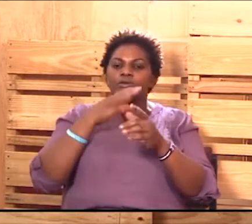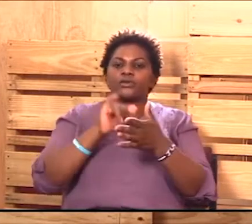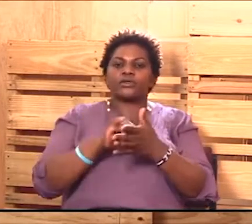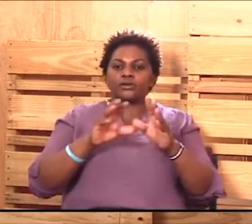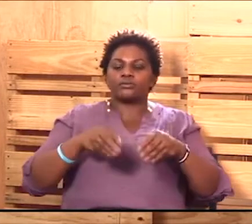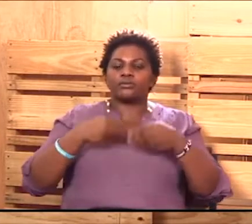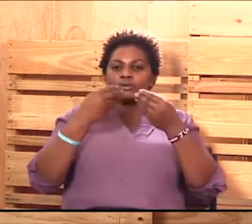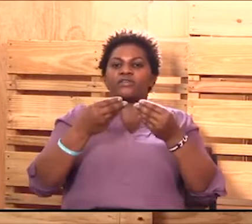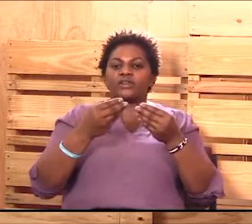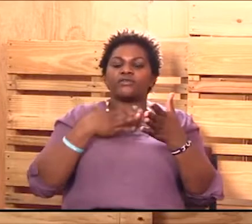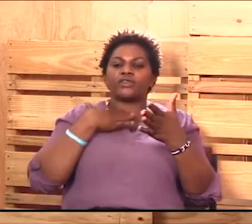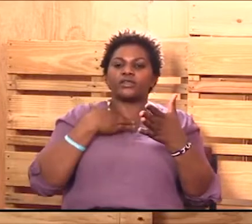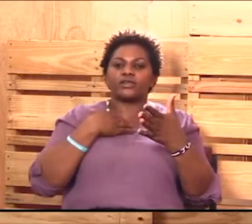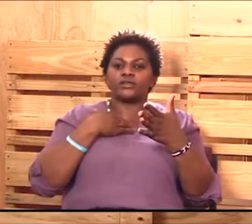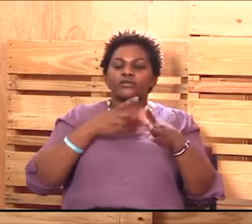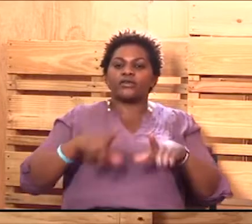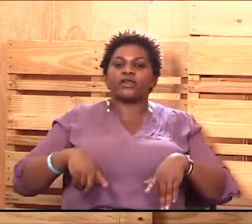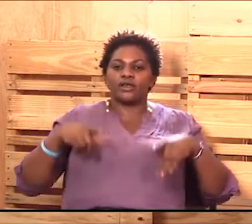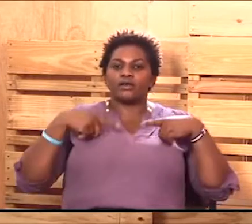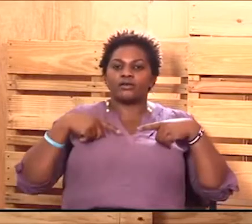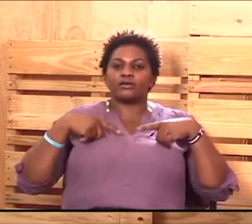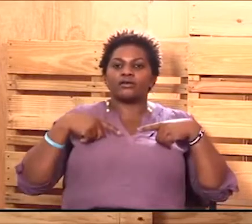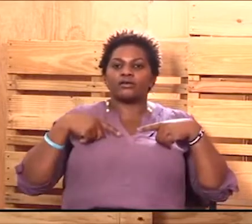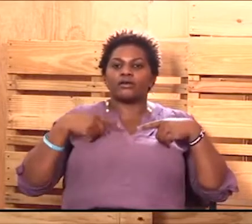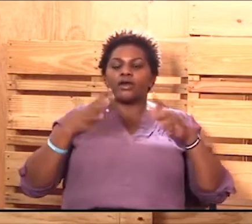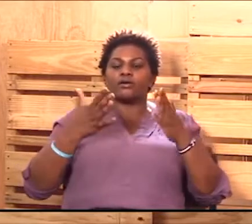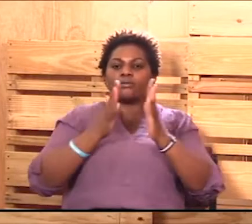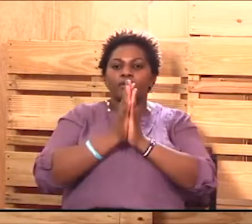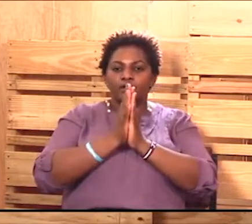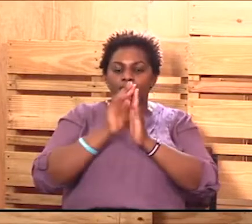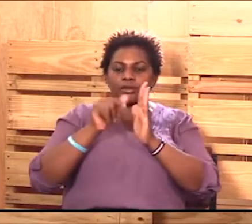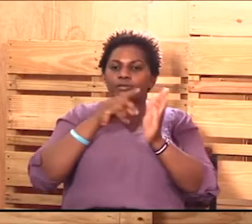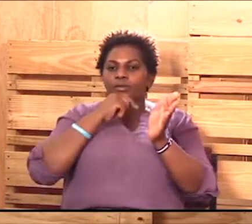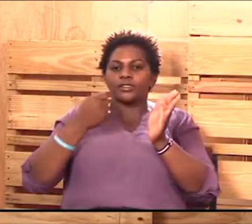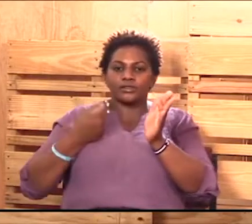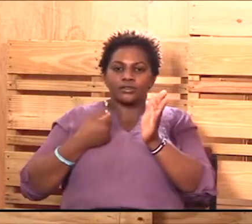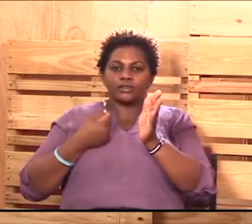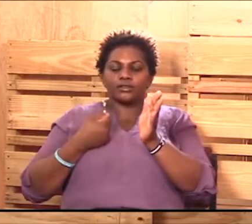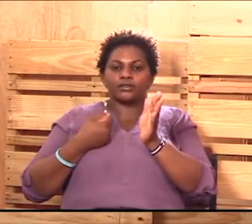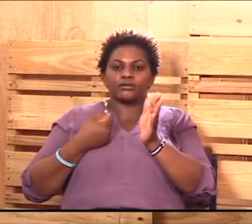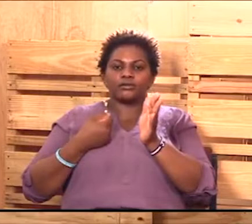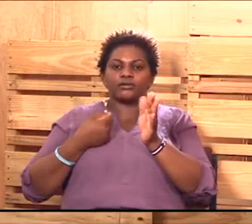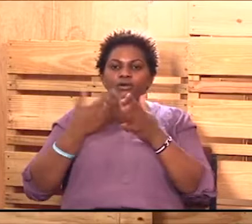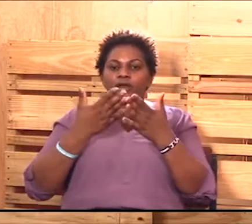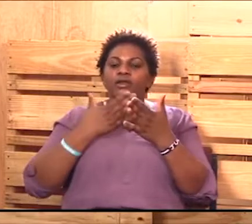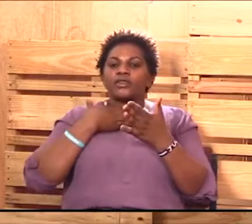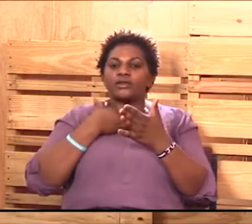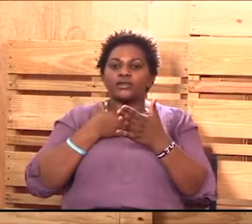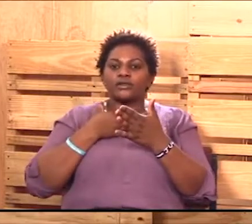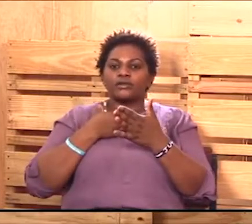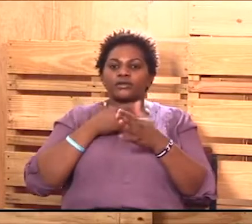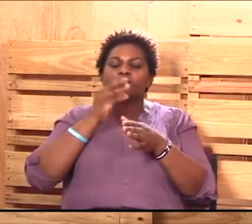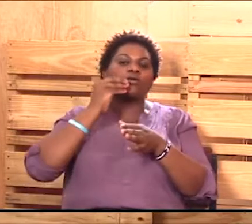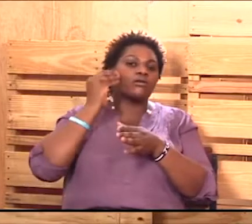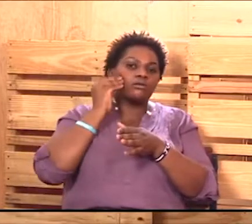you can provide for the needs of our lives. And so how we pray for these boys and girls, Lord, whatever that they need in